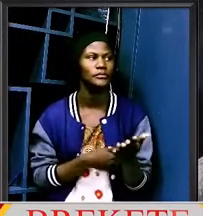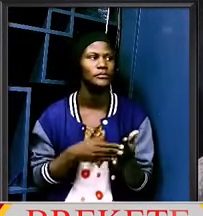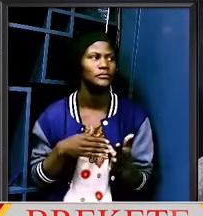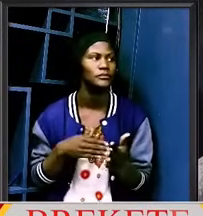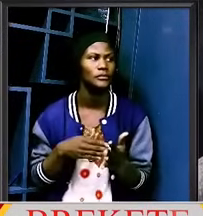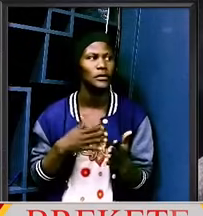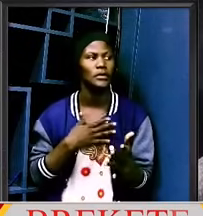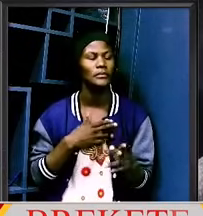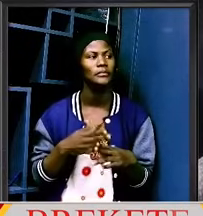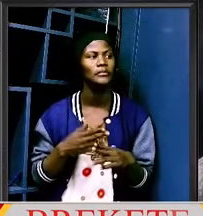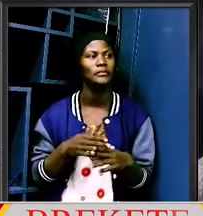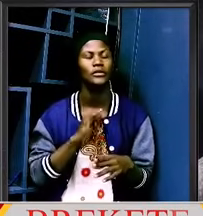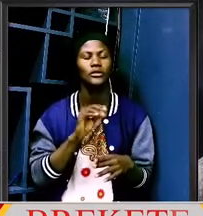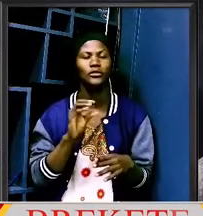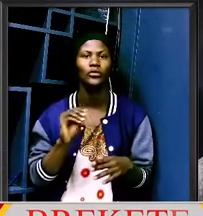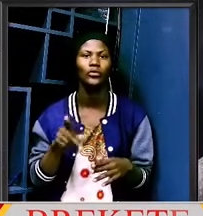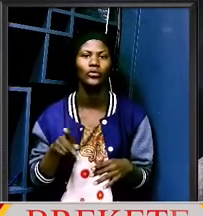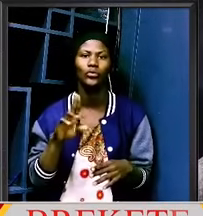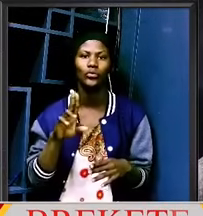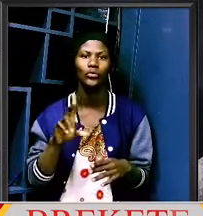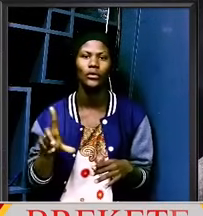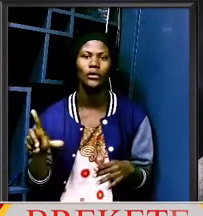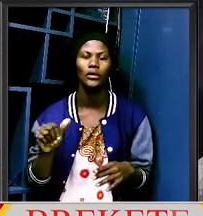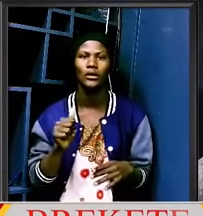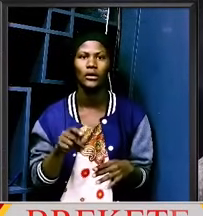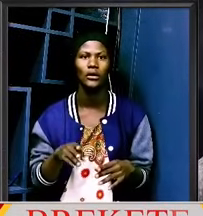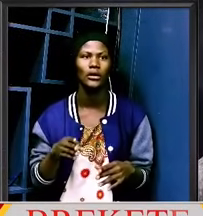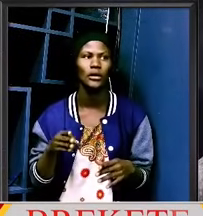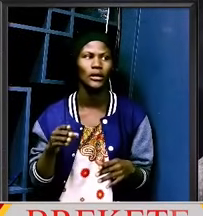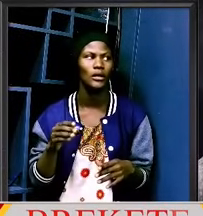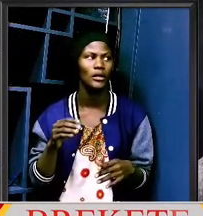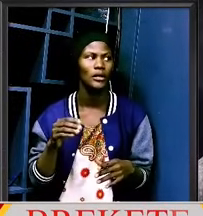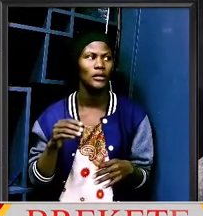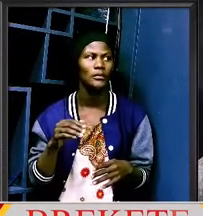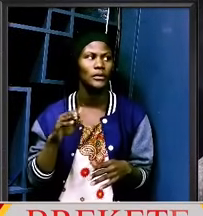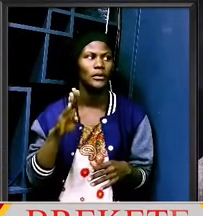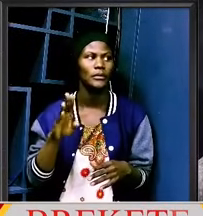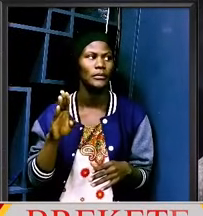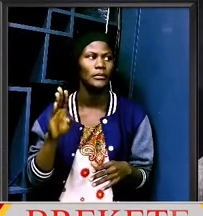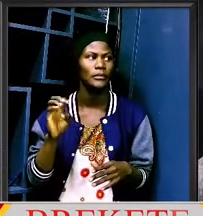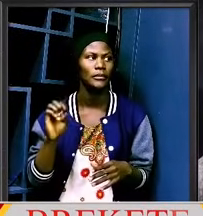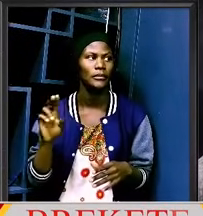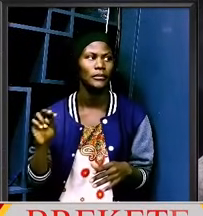morning, sir. My name is Okula Tekin Jerome. I'm from Benue State, but I live in Abuja.